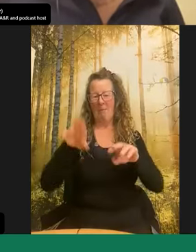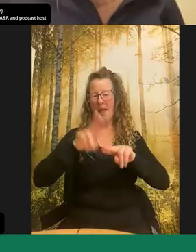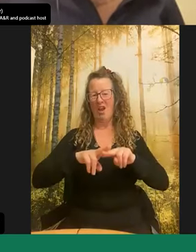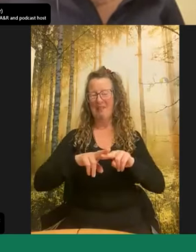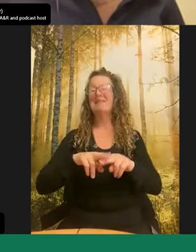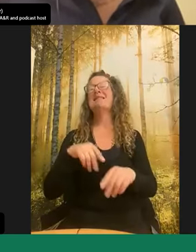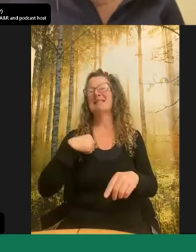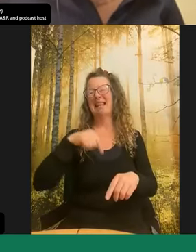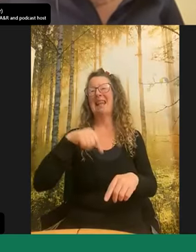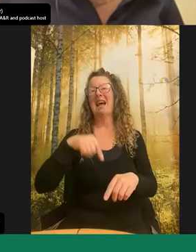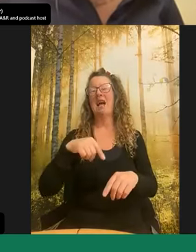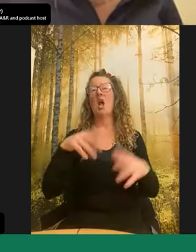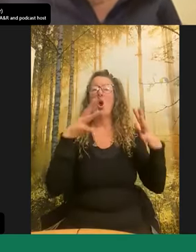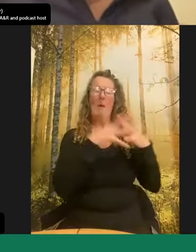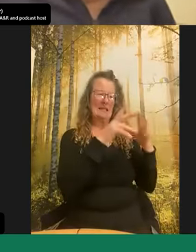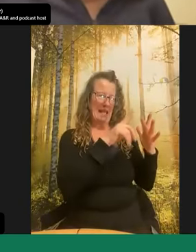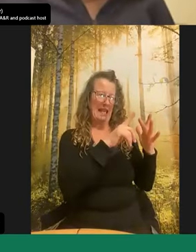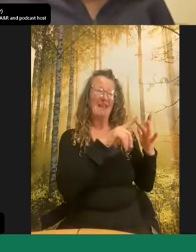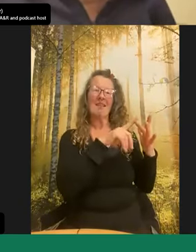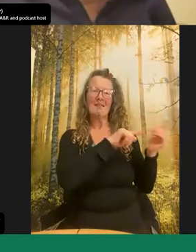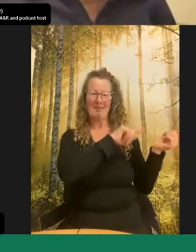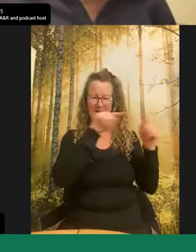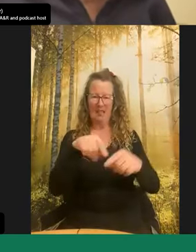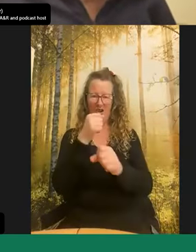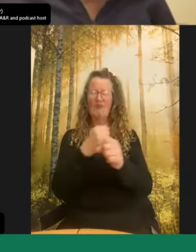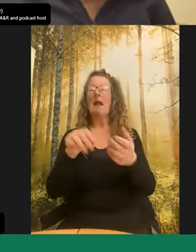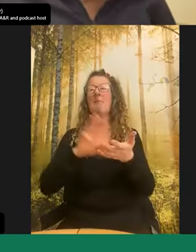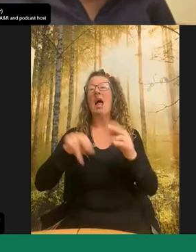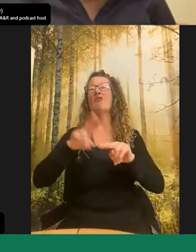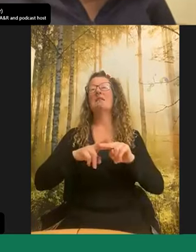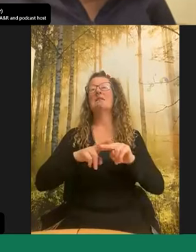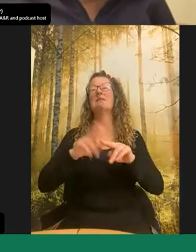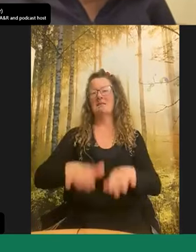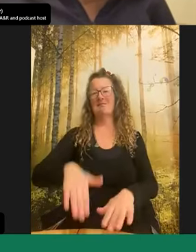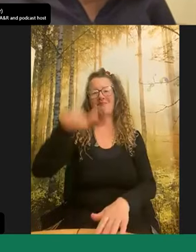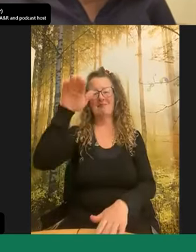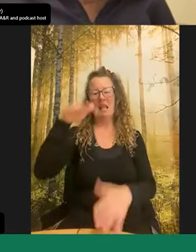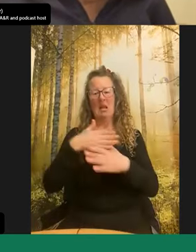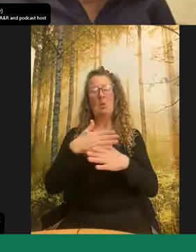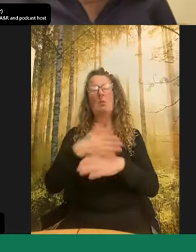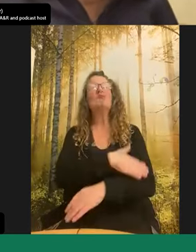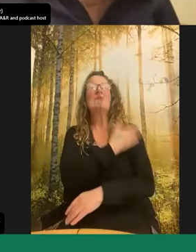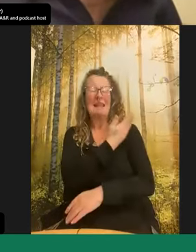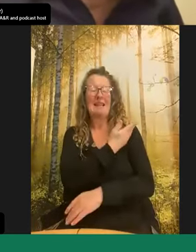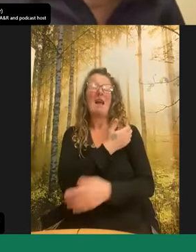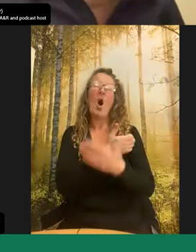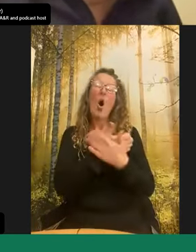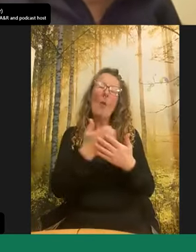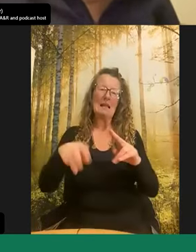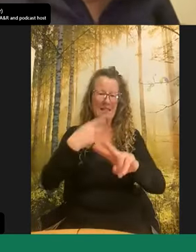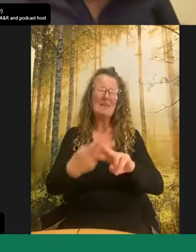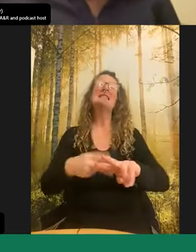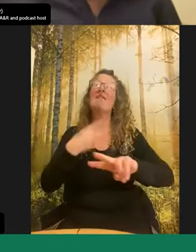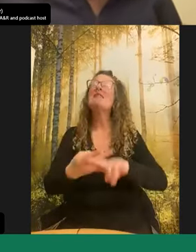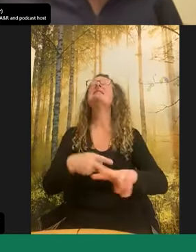my West Indian grandparents who lived in London in Wood Green. And so I kept coming in and seeing this and then seeing